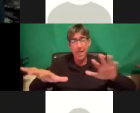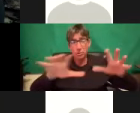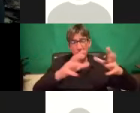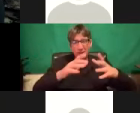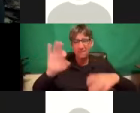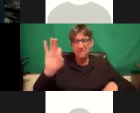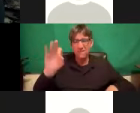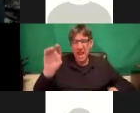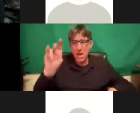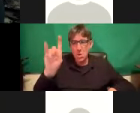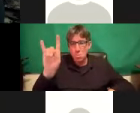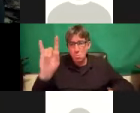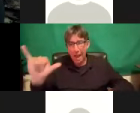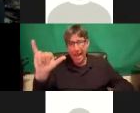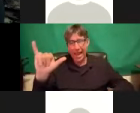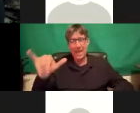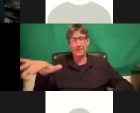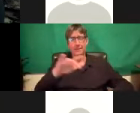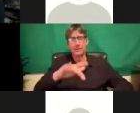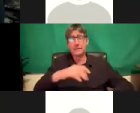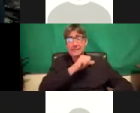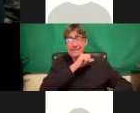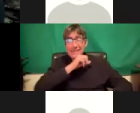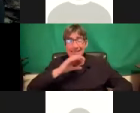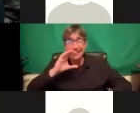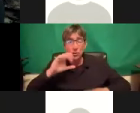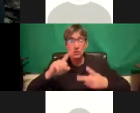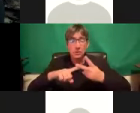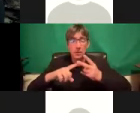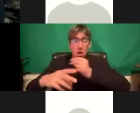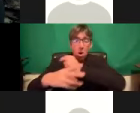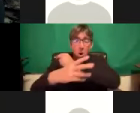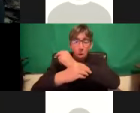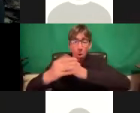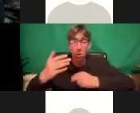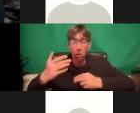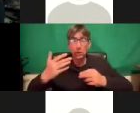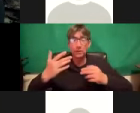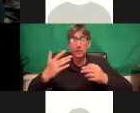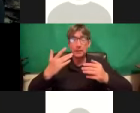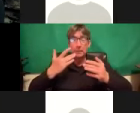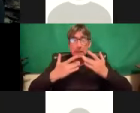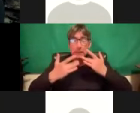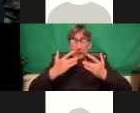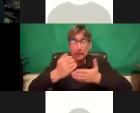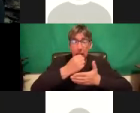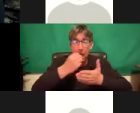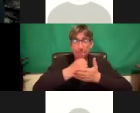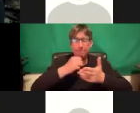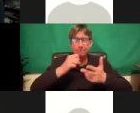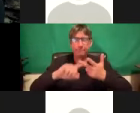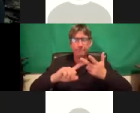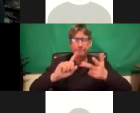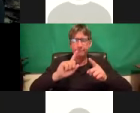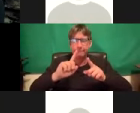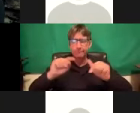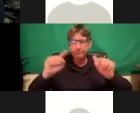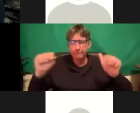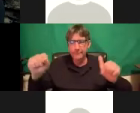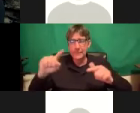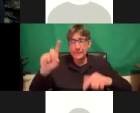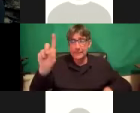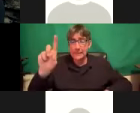income communities, and folks with varying disabilities. It's really critical that